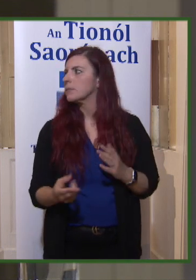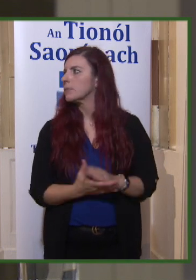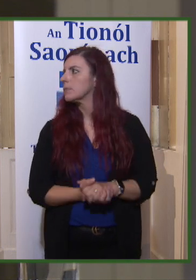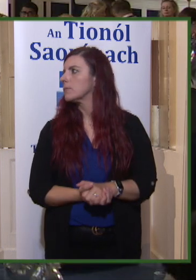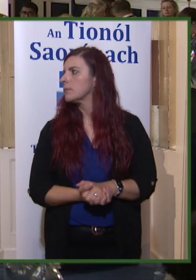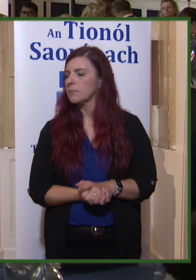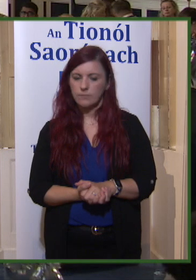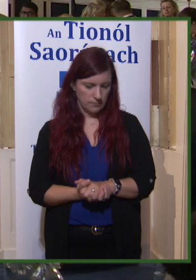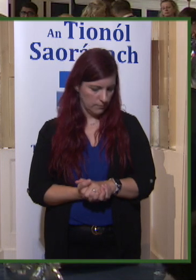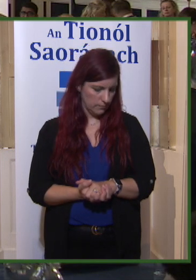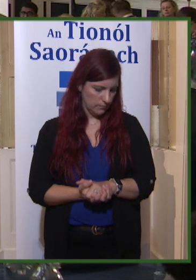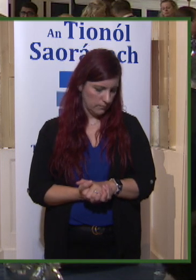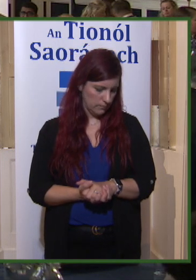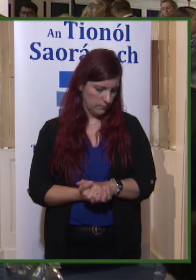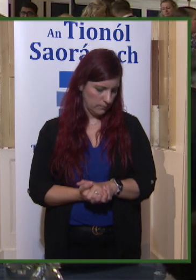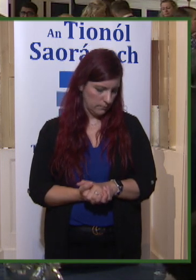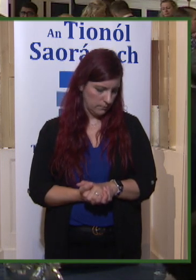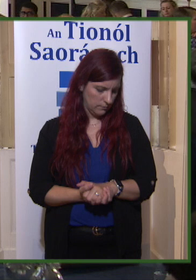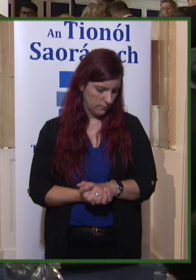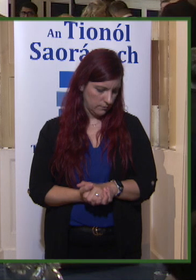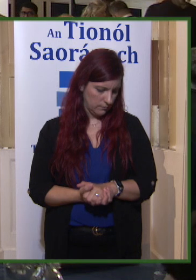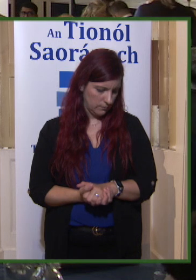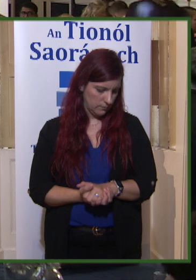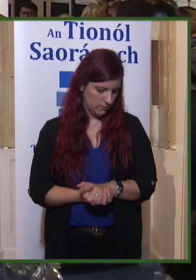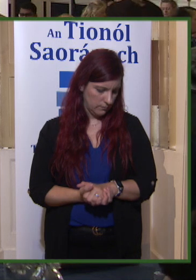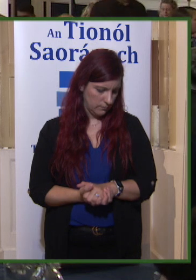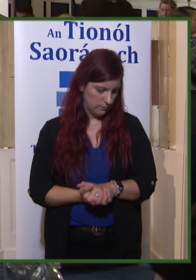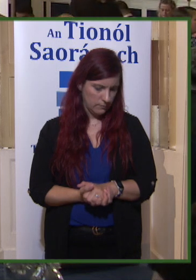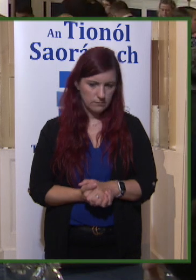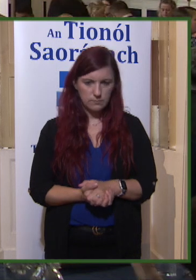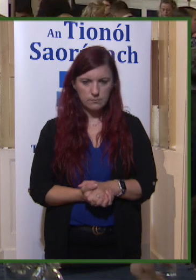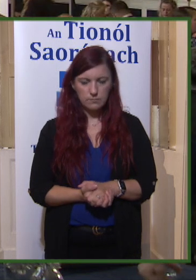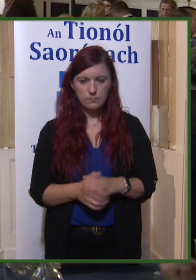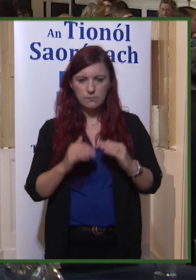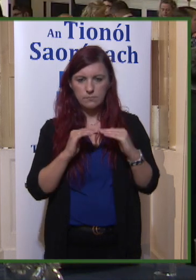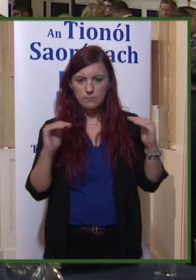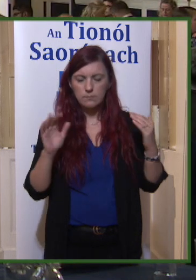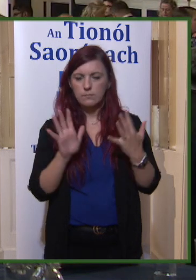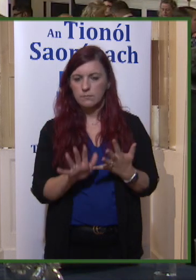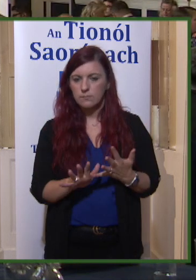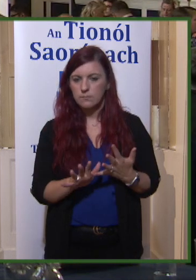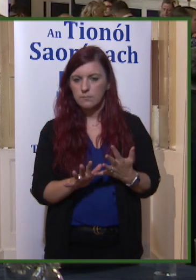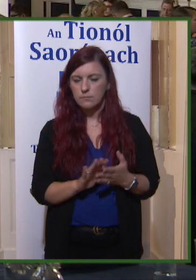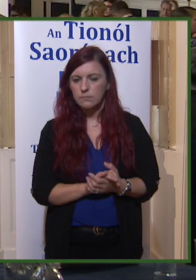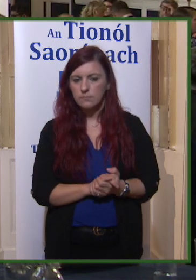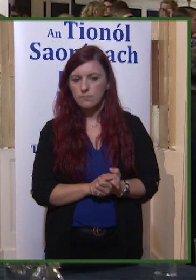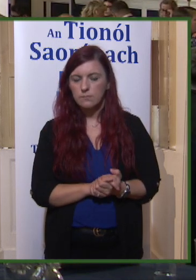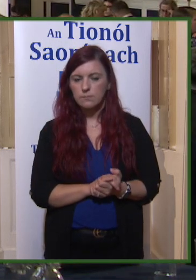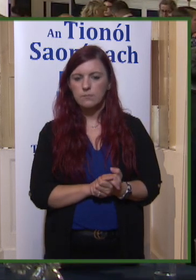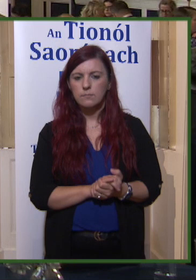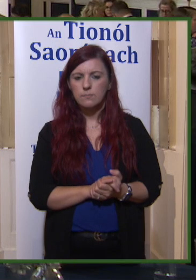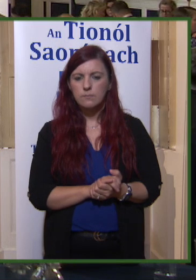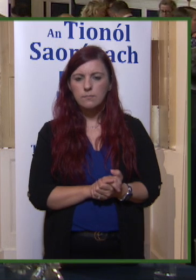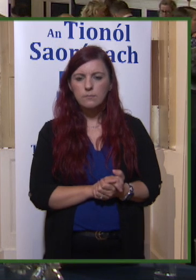9. Did somebody ask from table 9? Sorry, table 10. Excuse me. Table 10, then 6, then 8. Just on this particular point. Yeah.